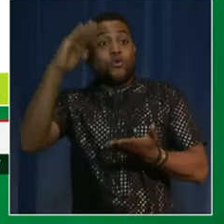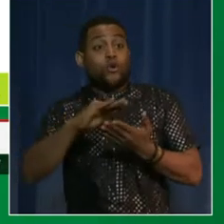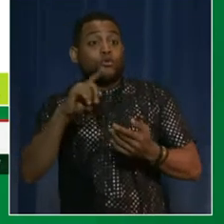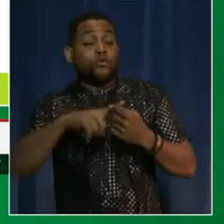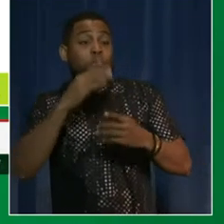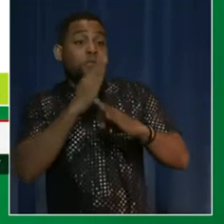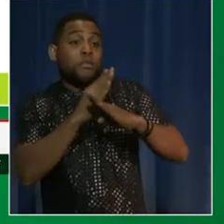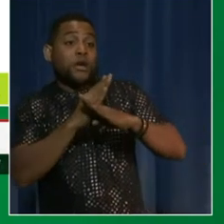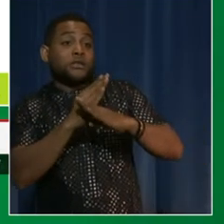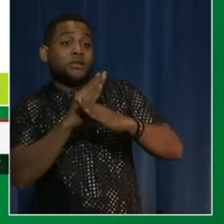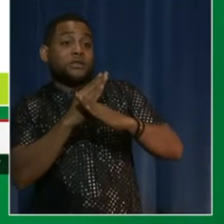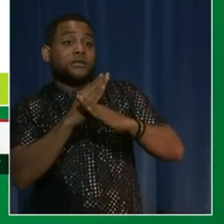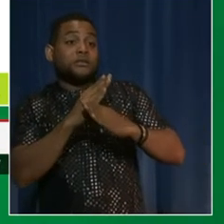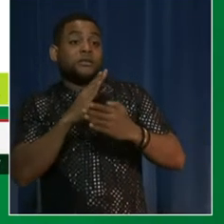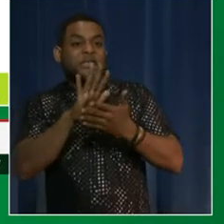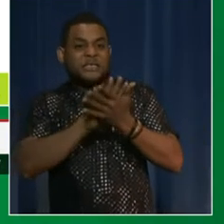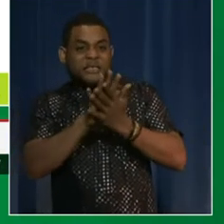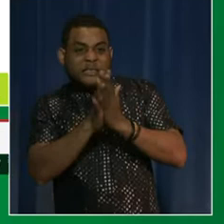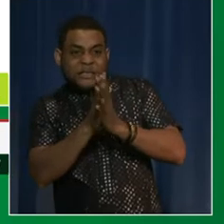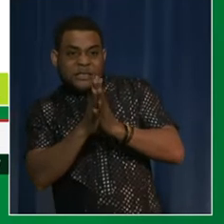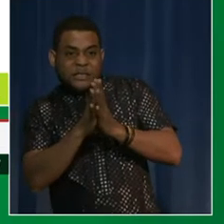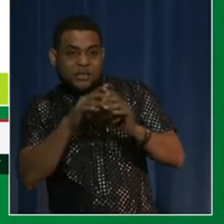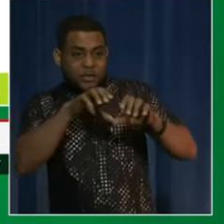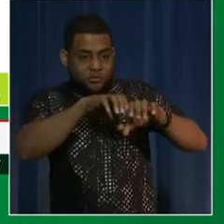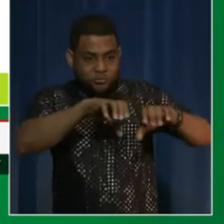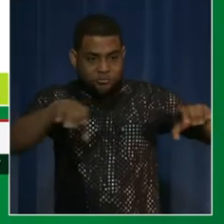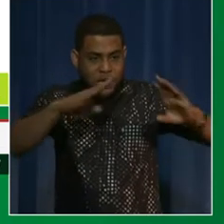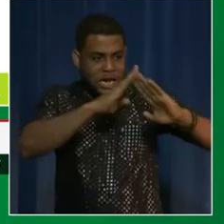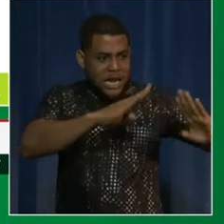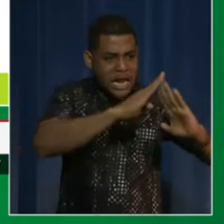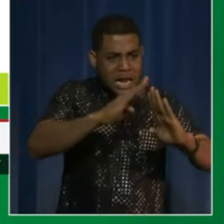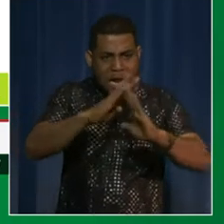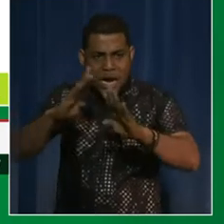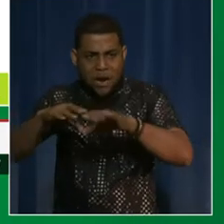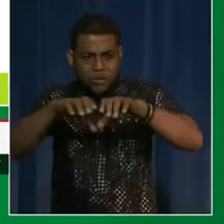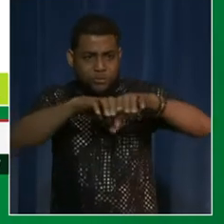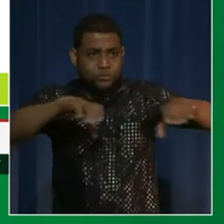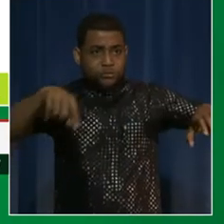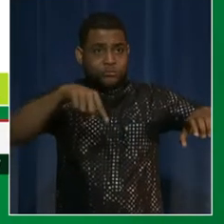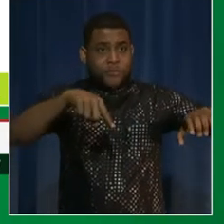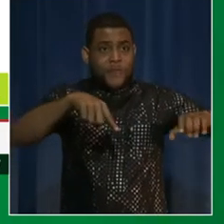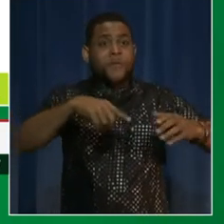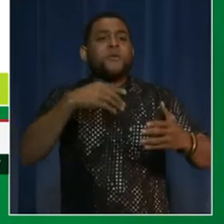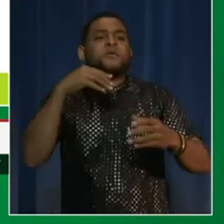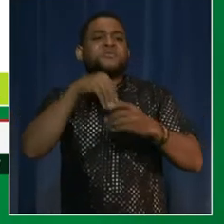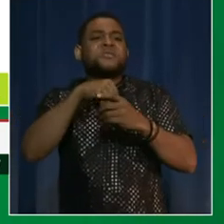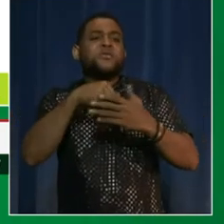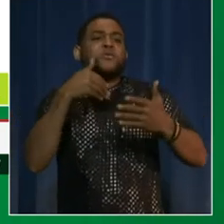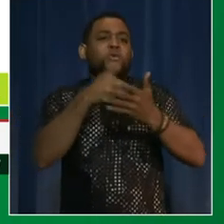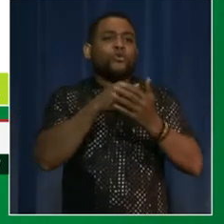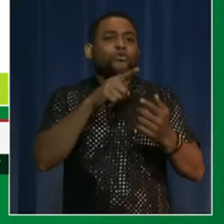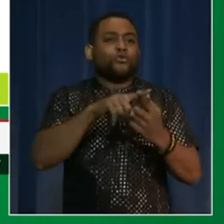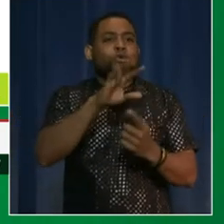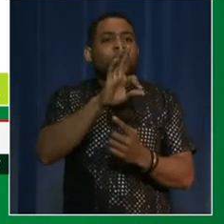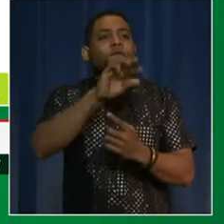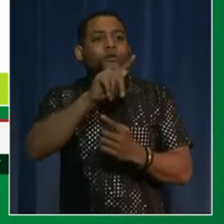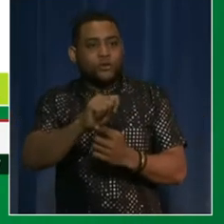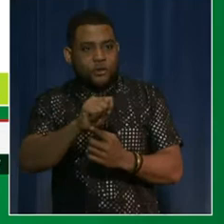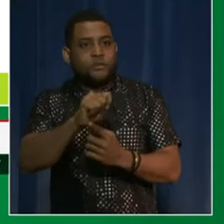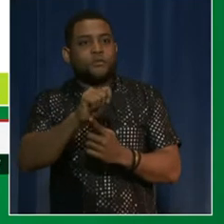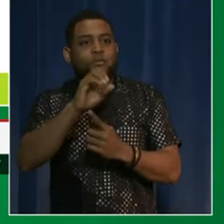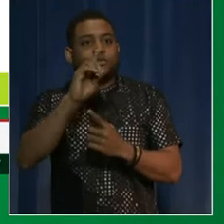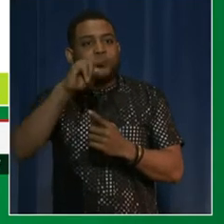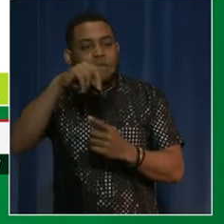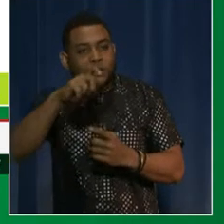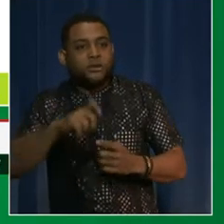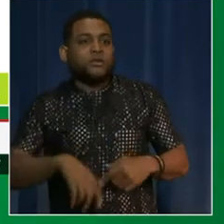detached dwellings, row houses, and low-rise apartments. And the site is within close proximity of Fort DuPont, Fletcher Johnson Rec Center, and